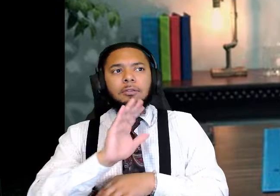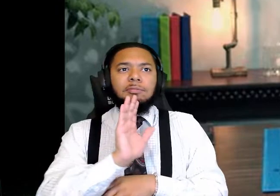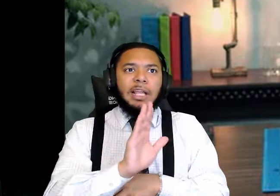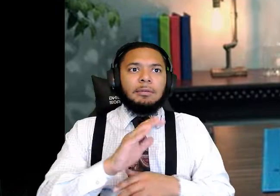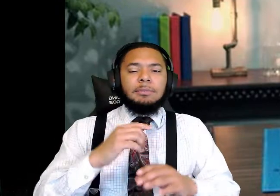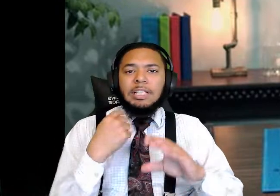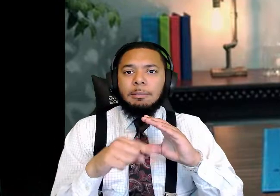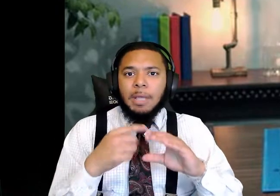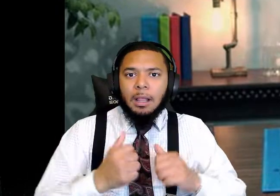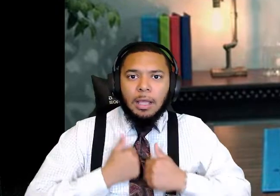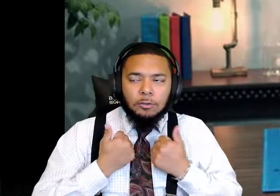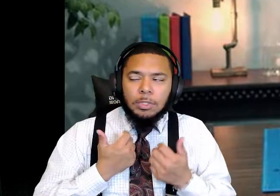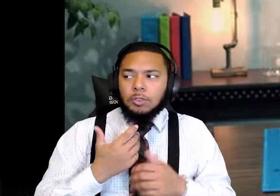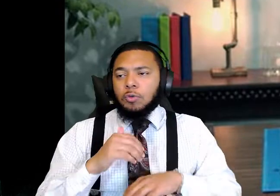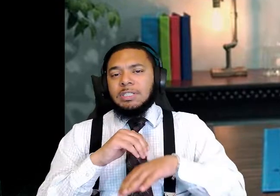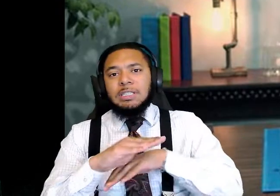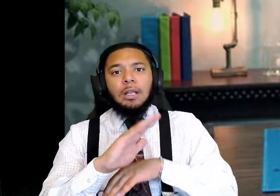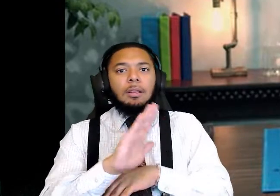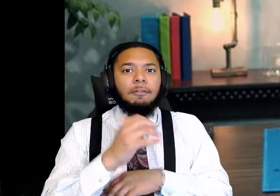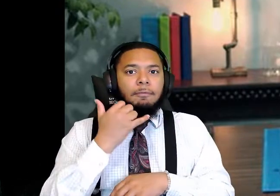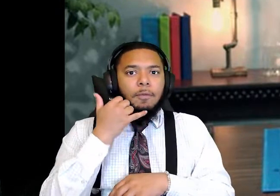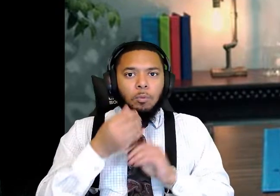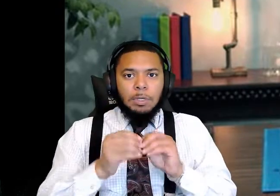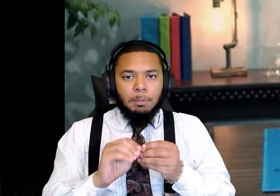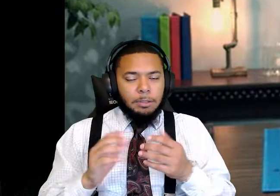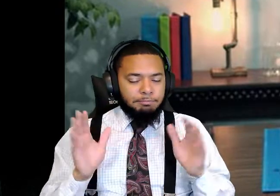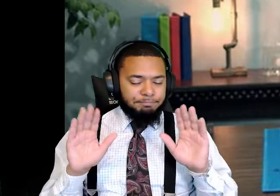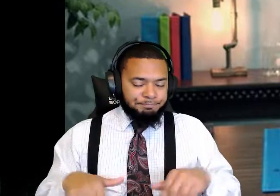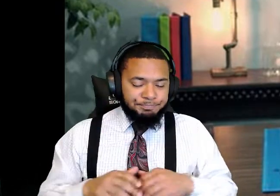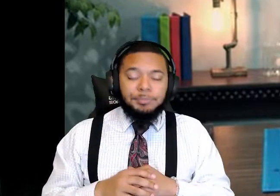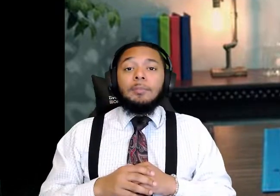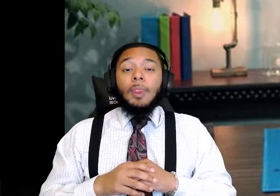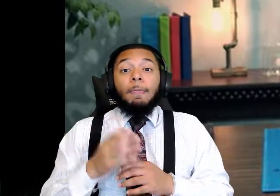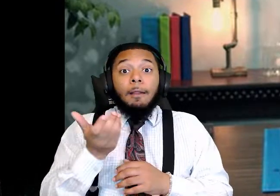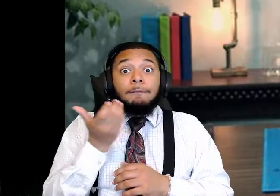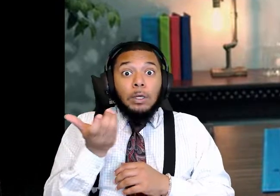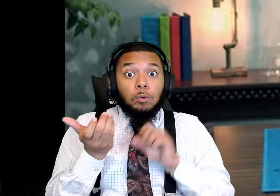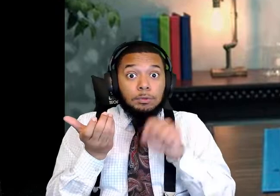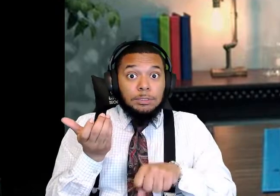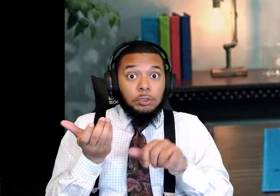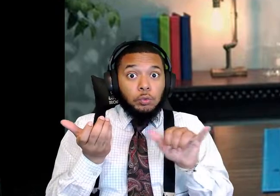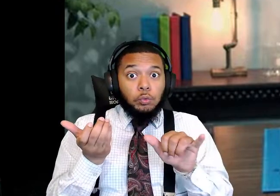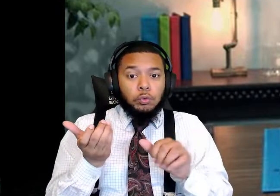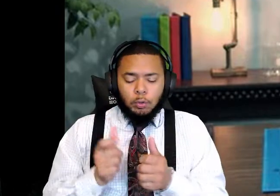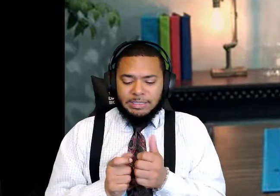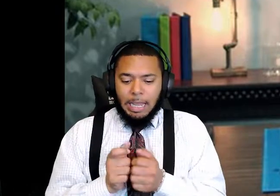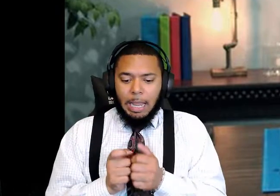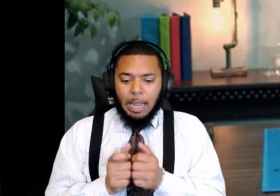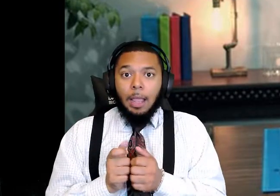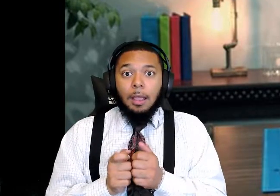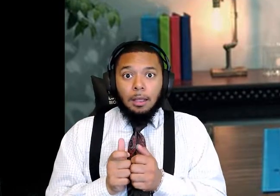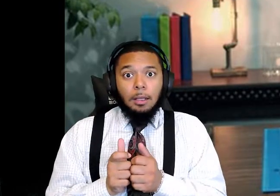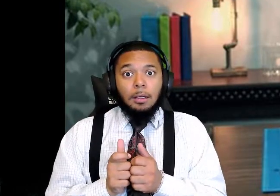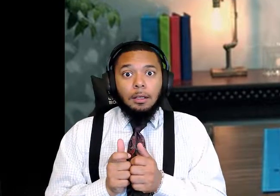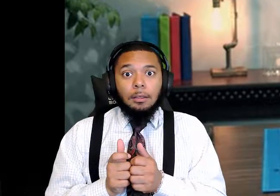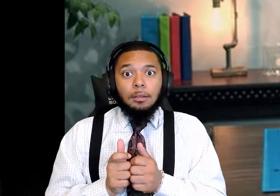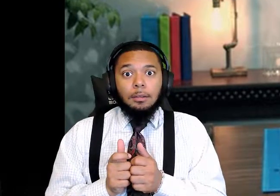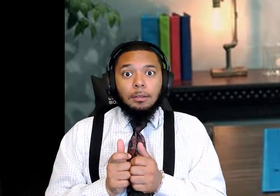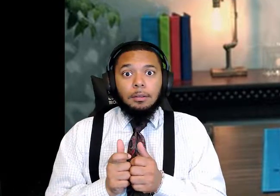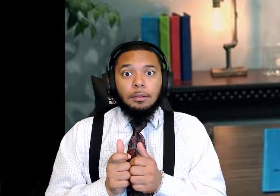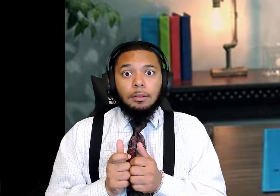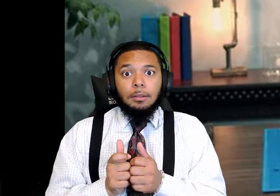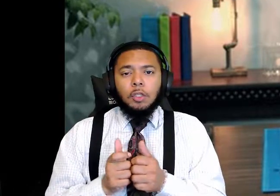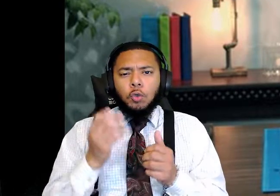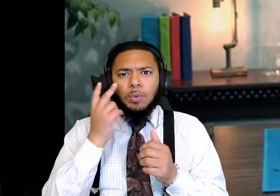number. You can do that on a phone as well. So sometimes when you're text messaging somebody, you'll have something